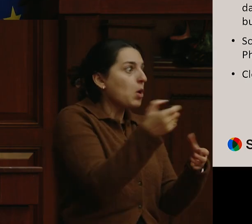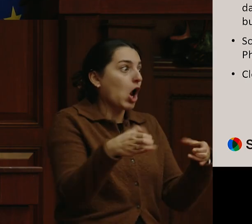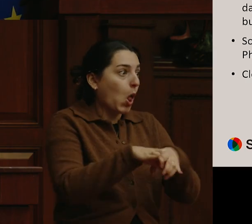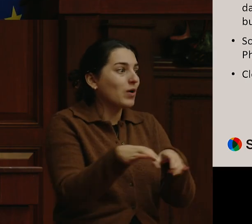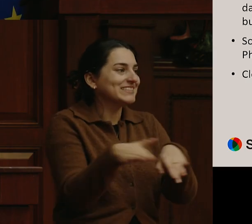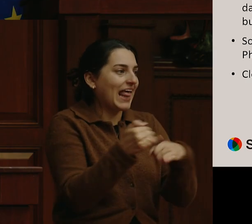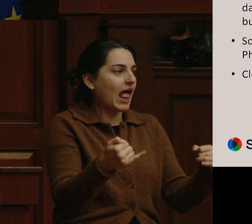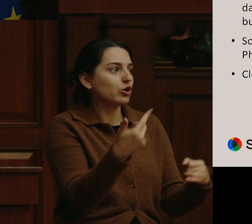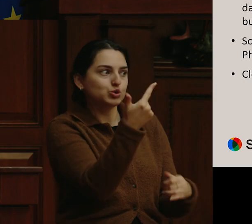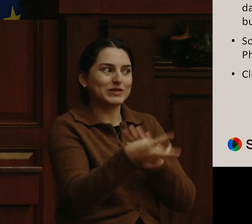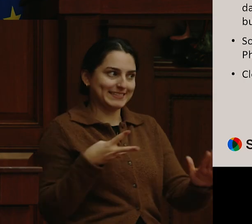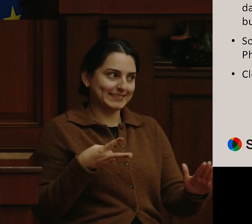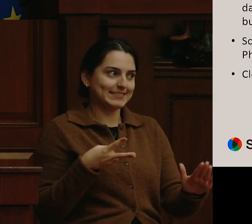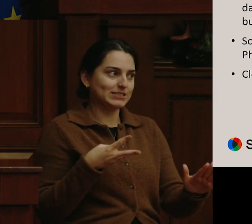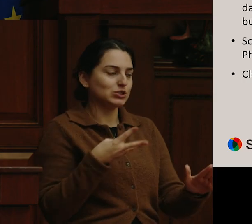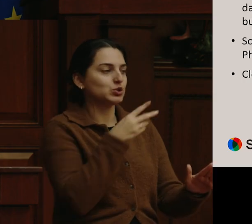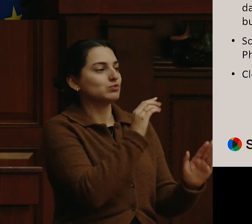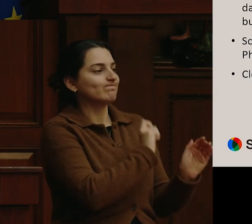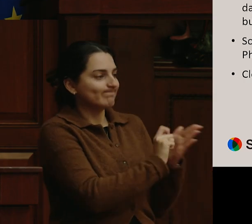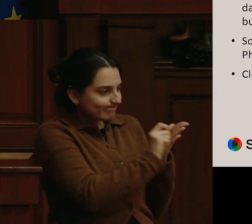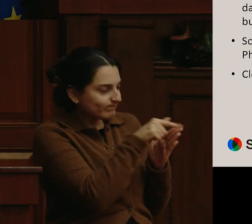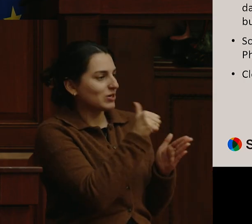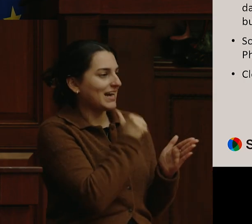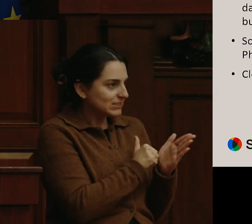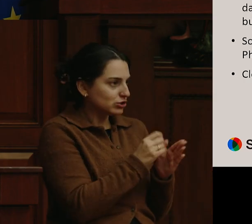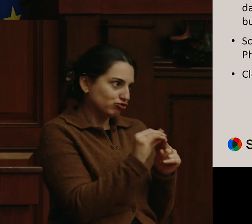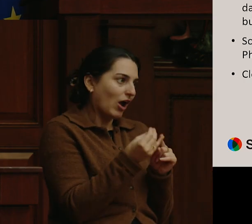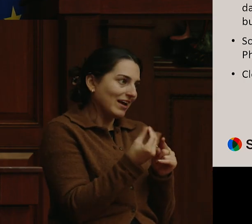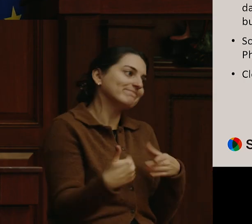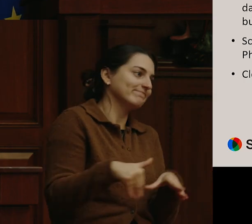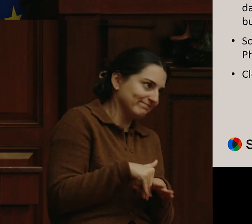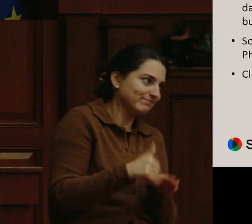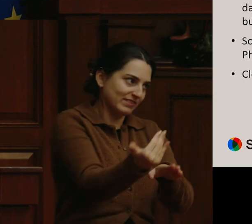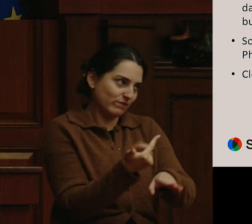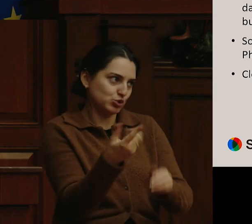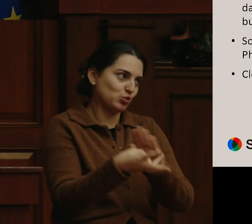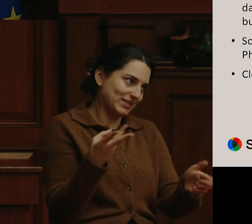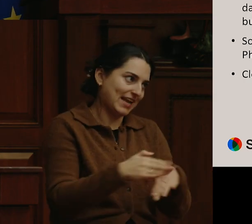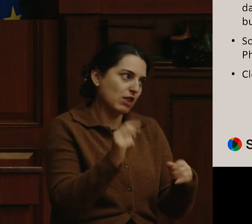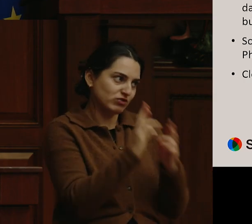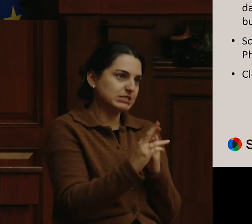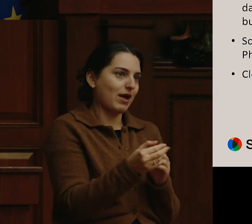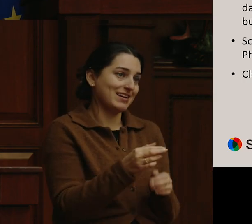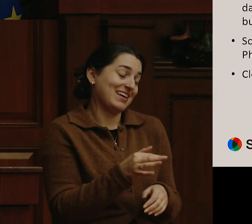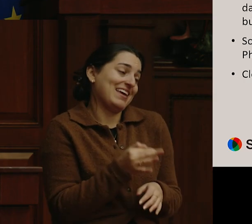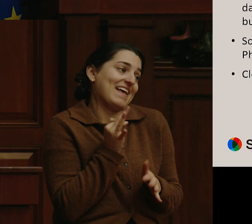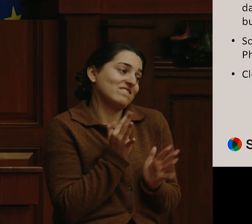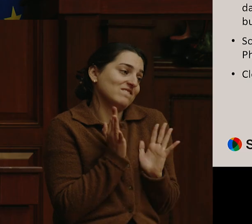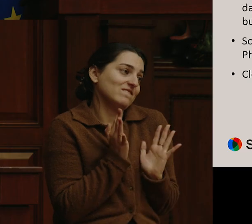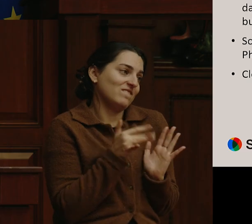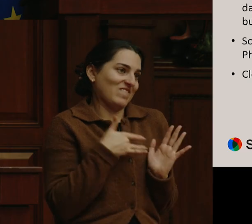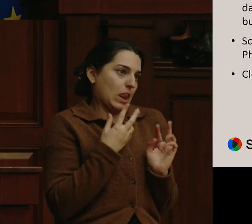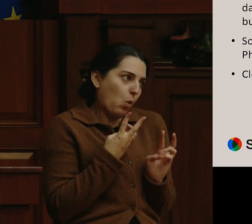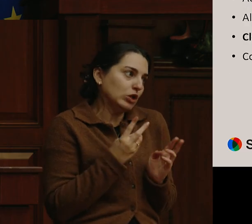weeks, so I would just ask everybody to have that, to participate and respond before then if you're